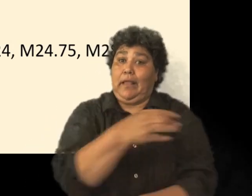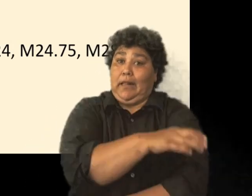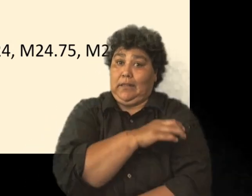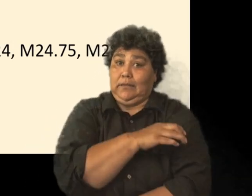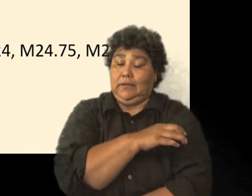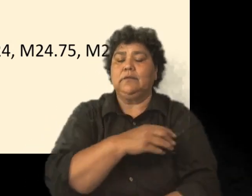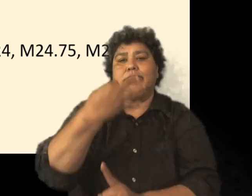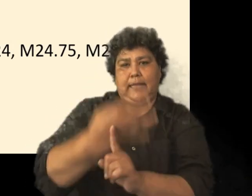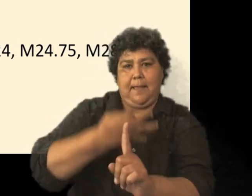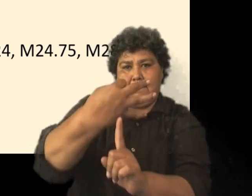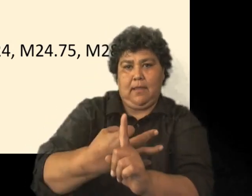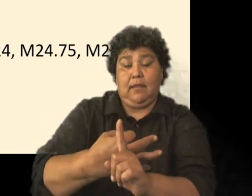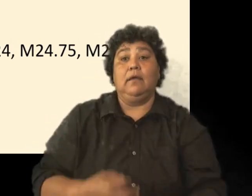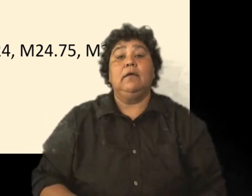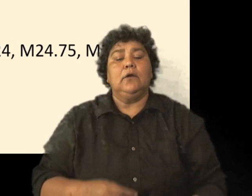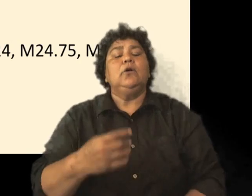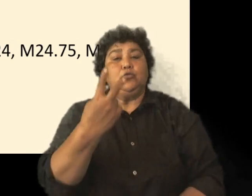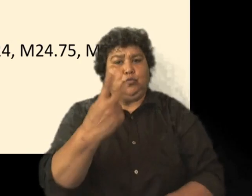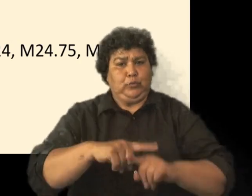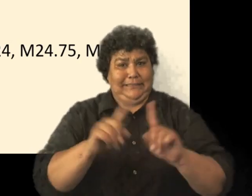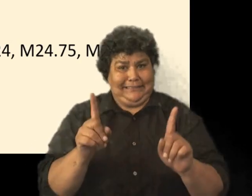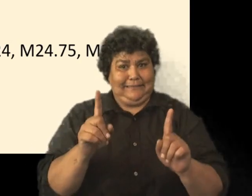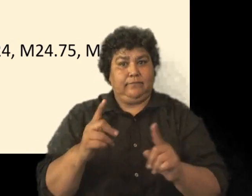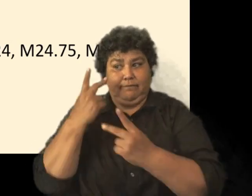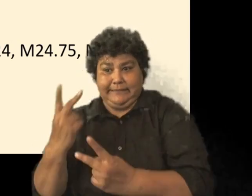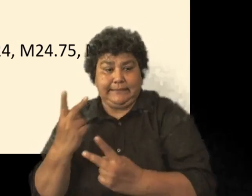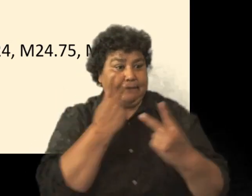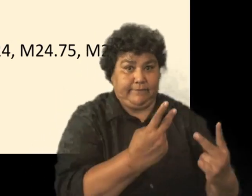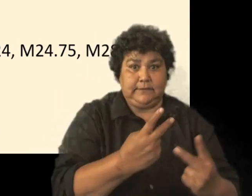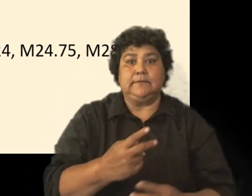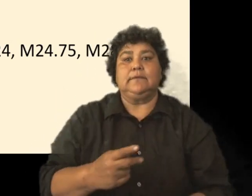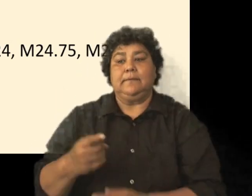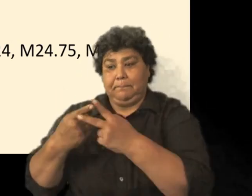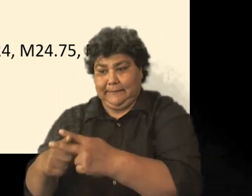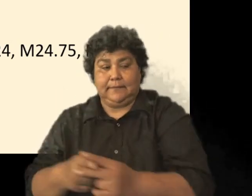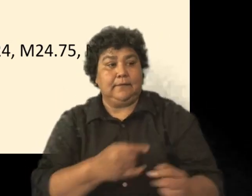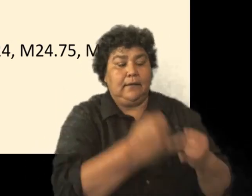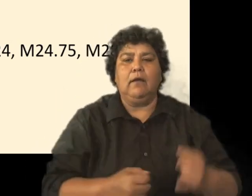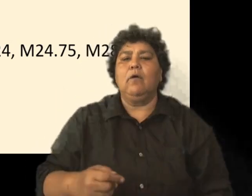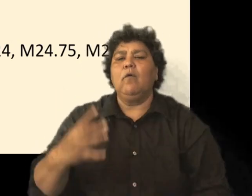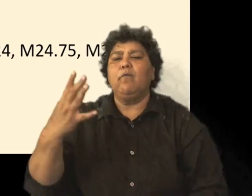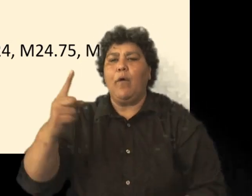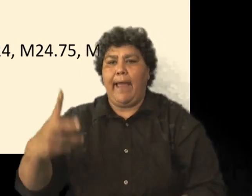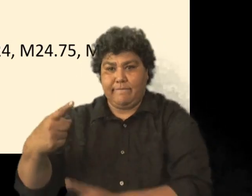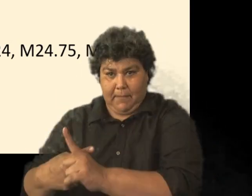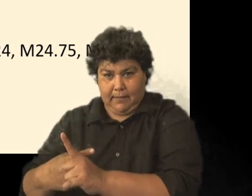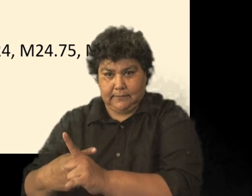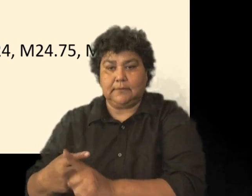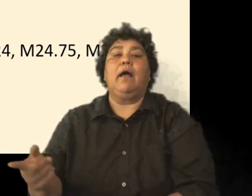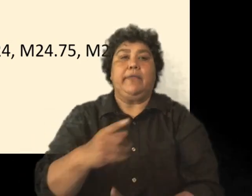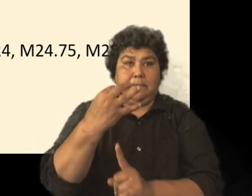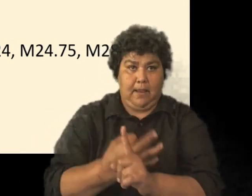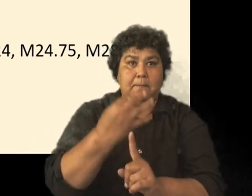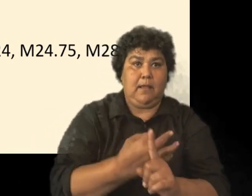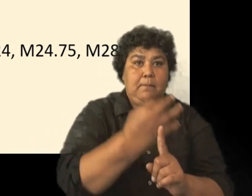visits 4.5 months after enrollment and 4.5 months before the last visit. These will be supplemented with